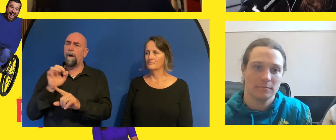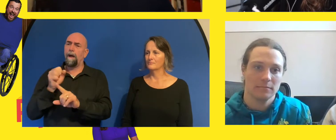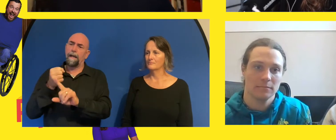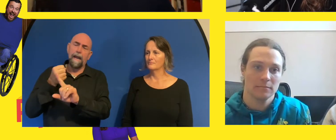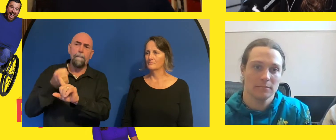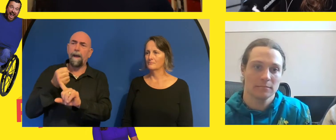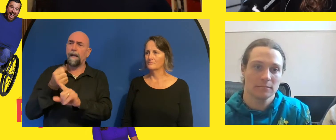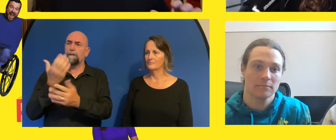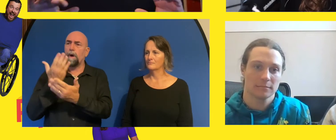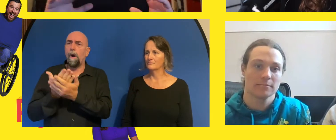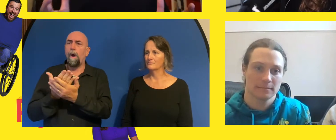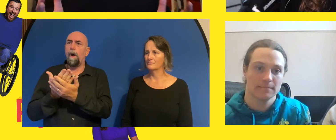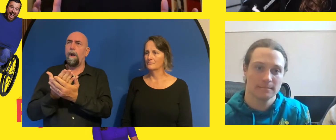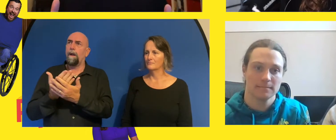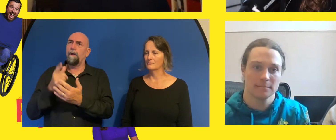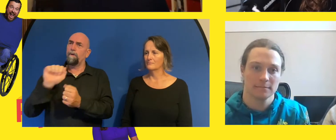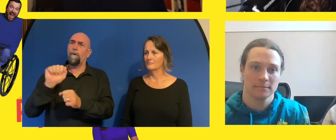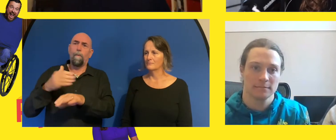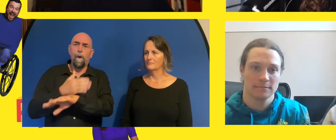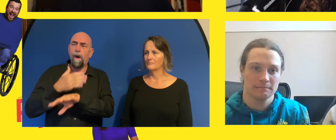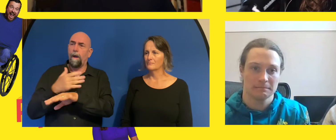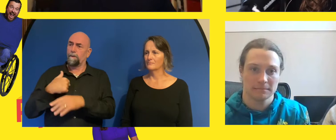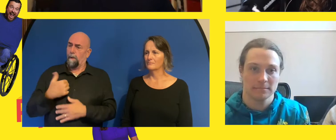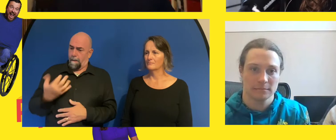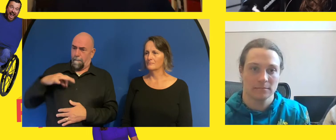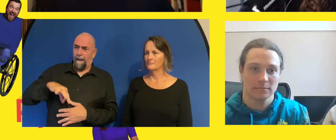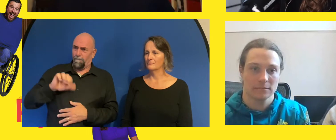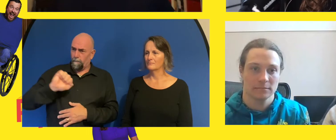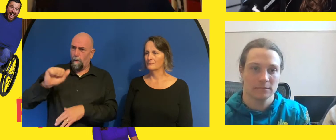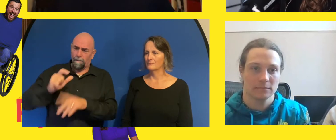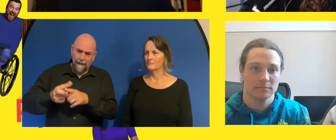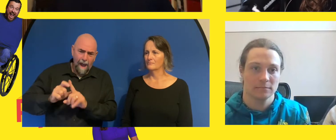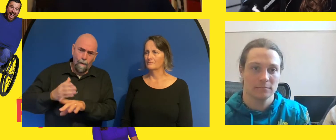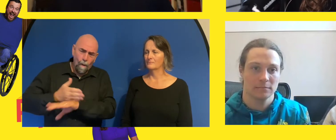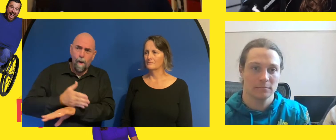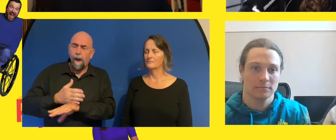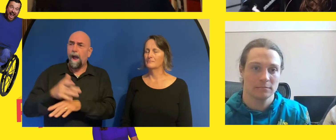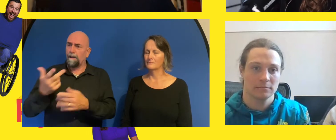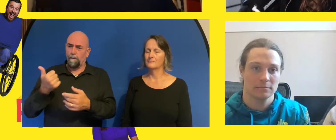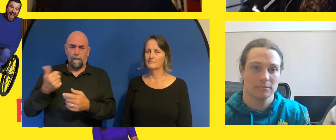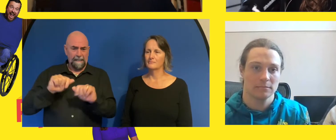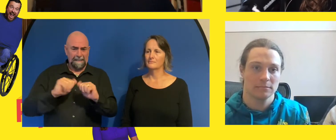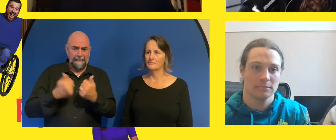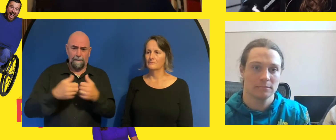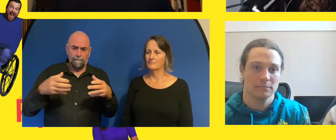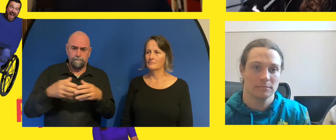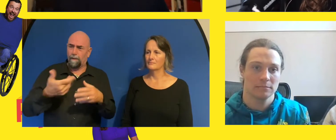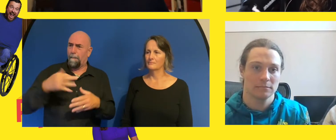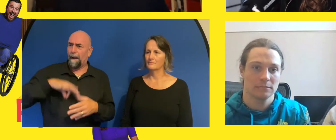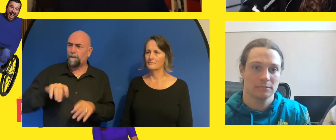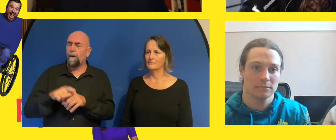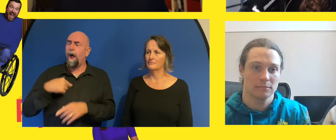doesn't impact into that vacuum that we've been beneficiaries of, and that Ben and the team are now.